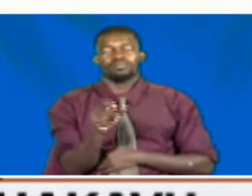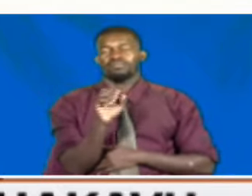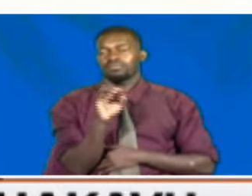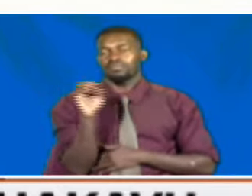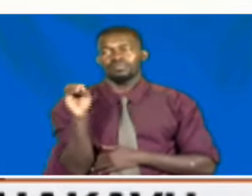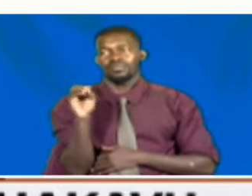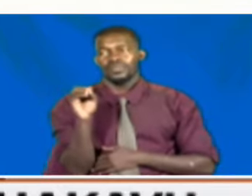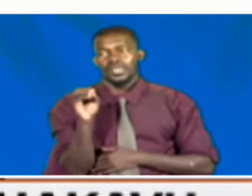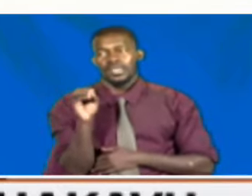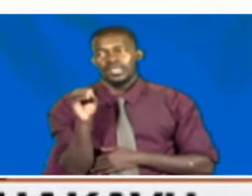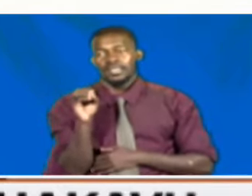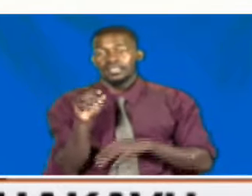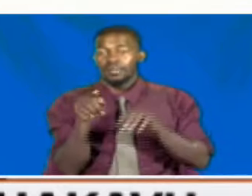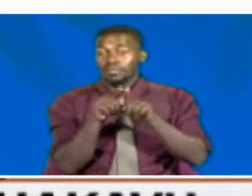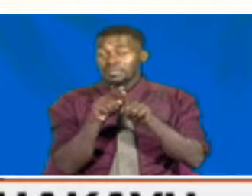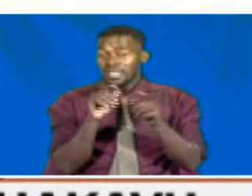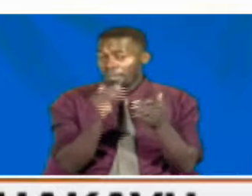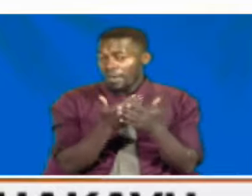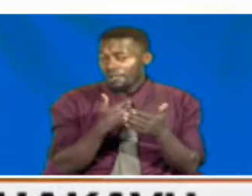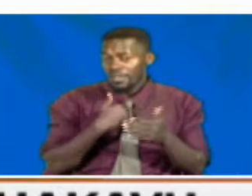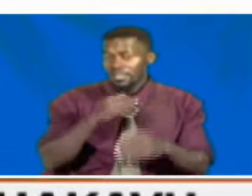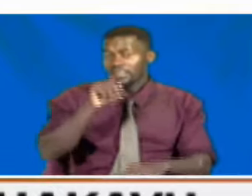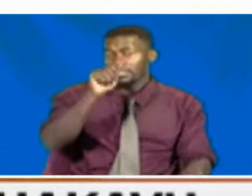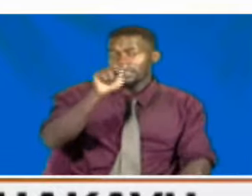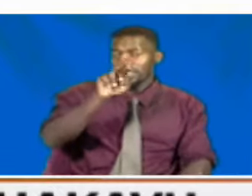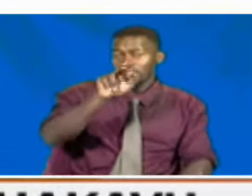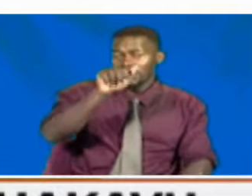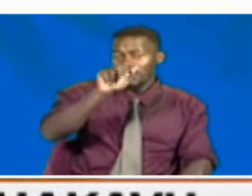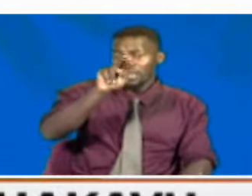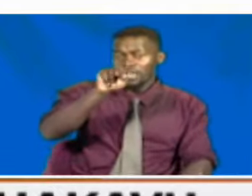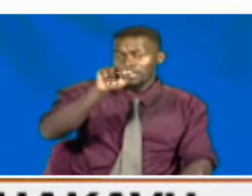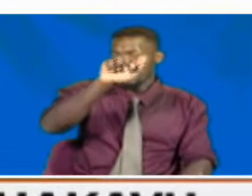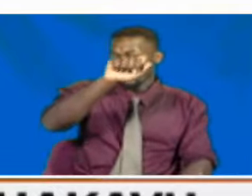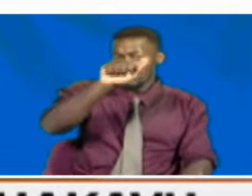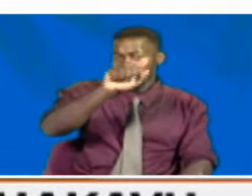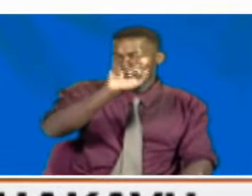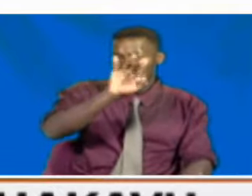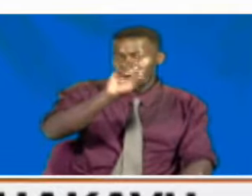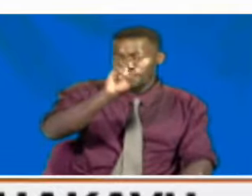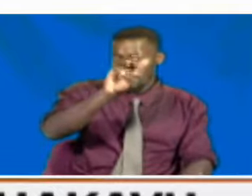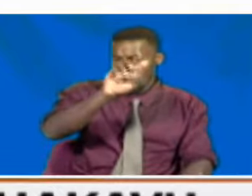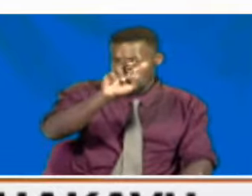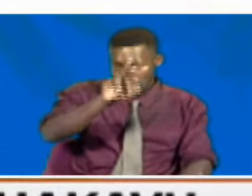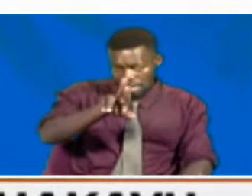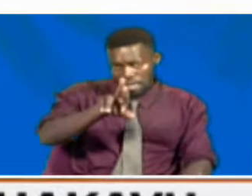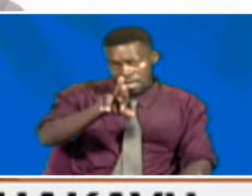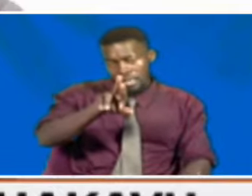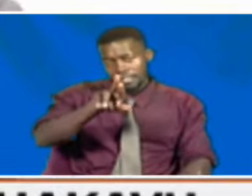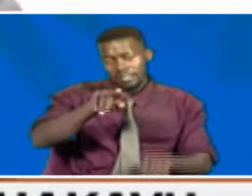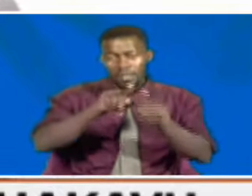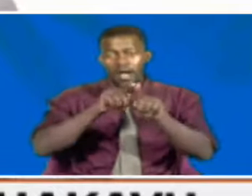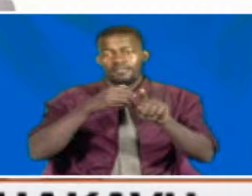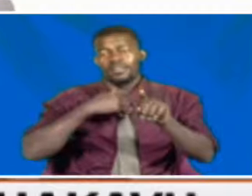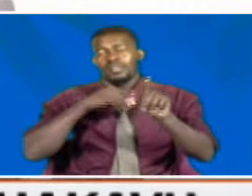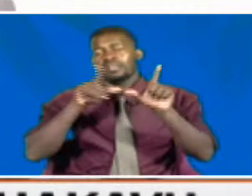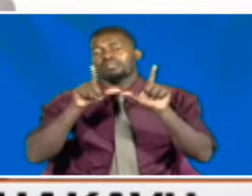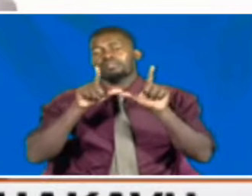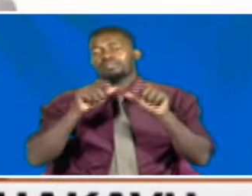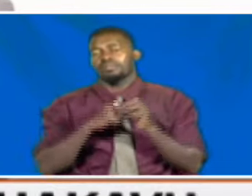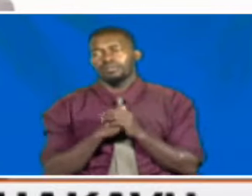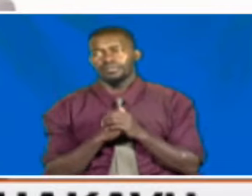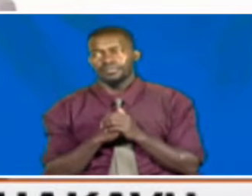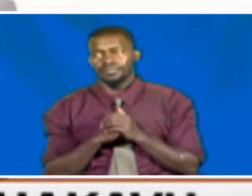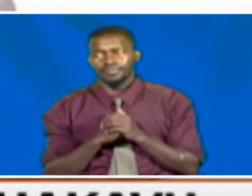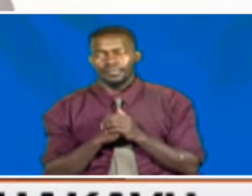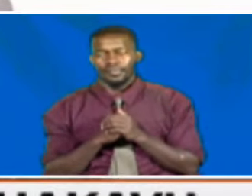with transformers openly, you will find they have got documentation of those transformers. Therefore, our